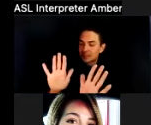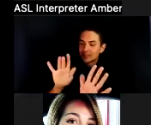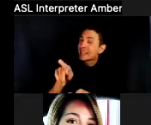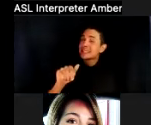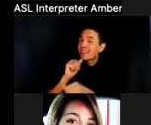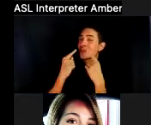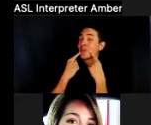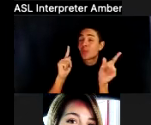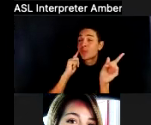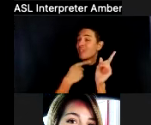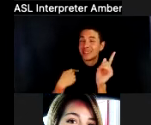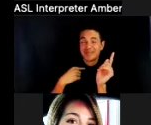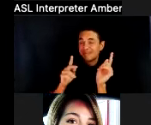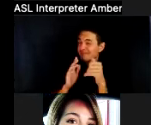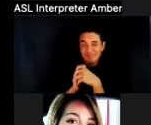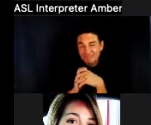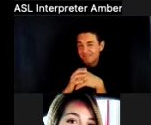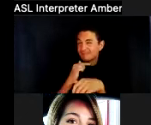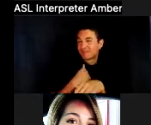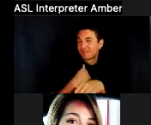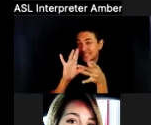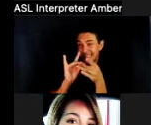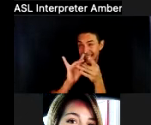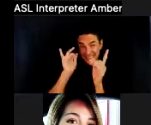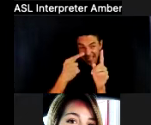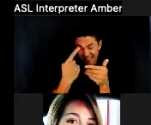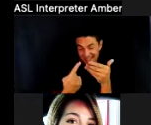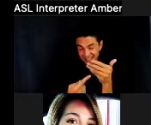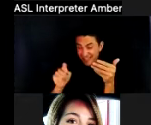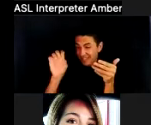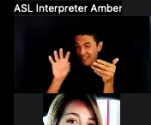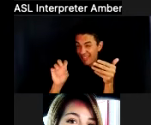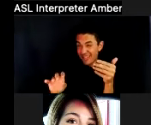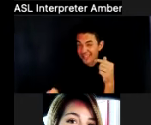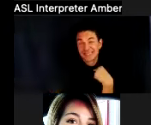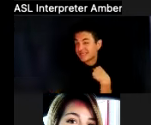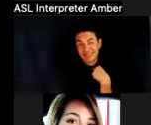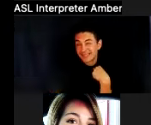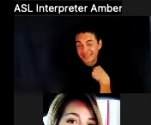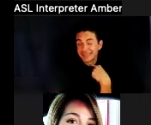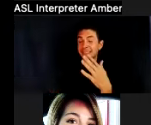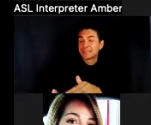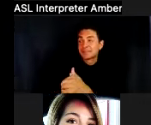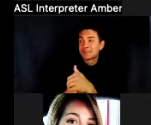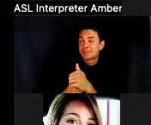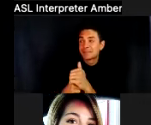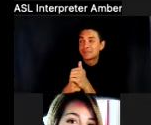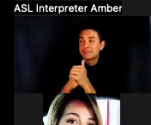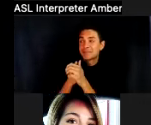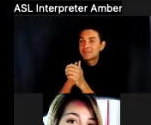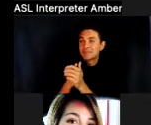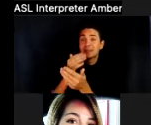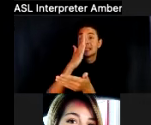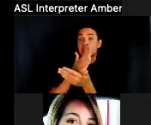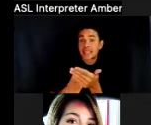us. This is not okay. We don't say these things, like, and recognizing that again, some folks might stay